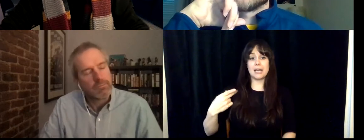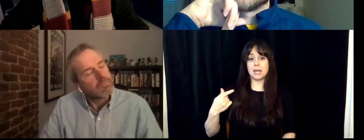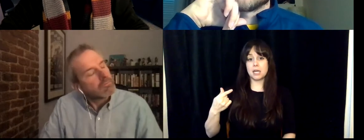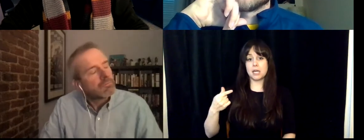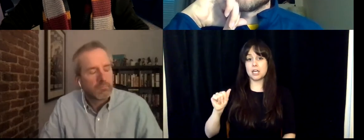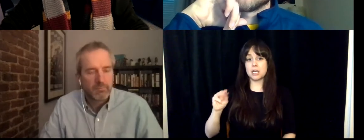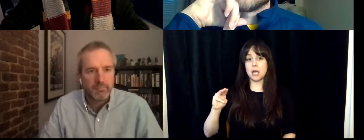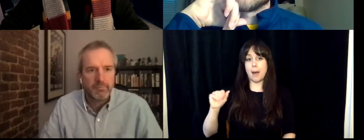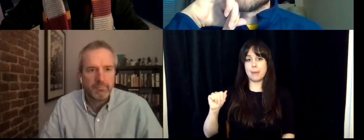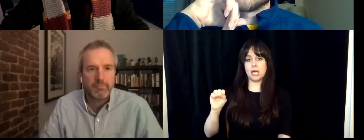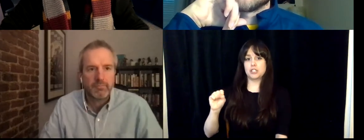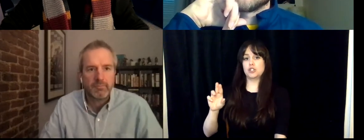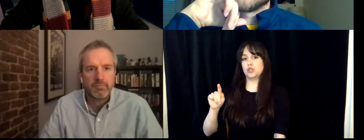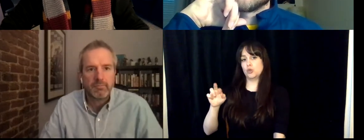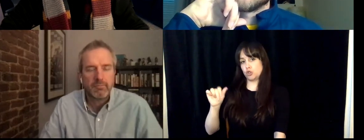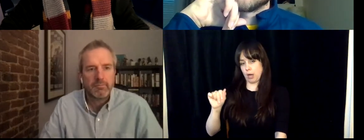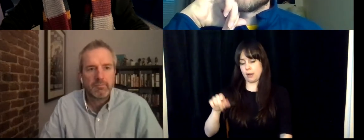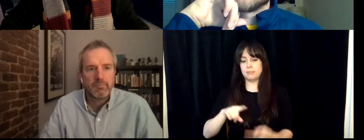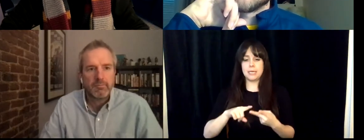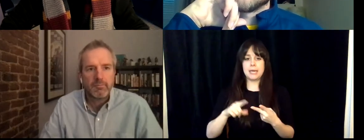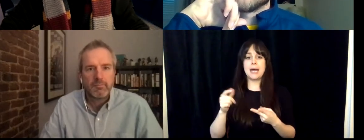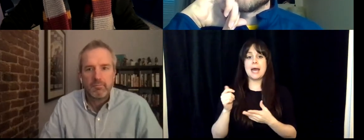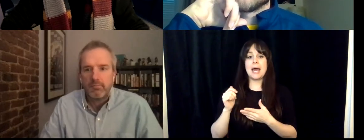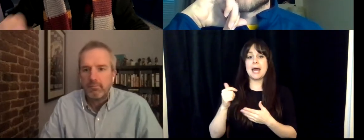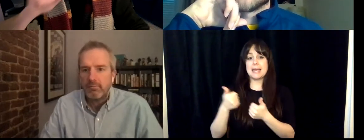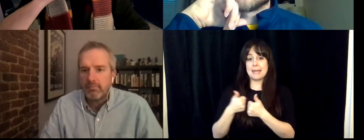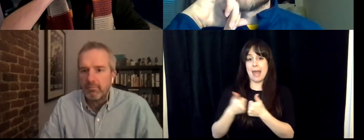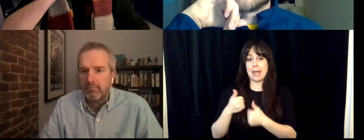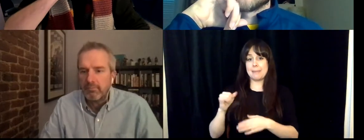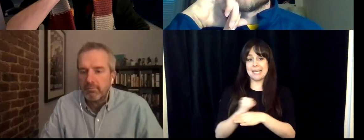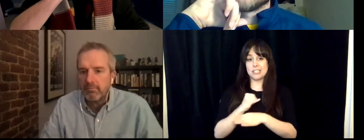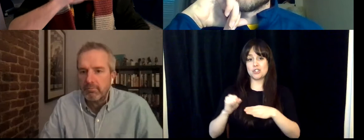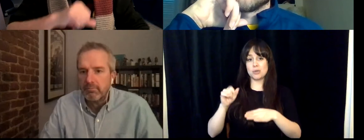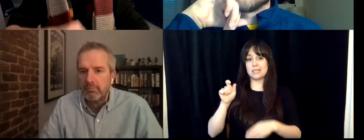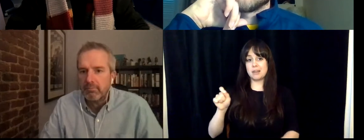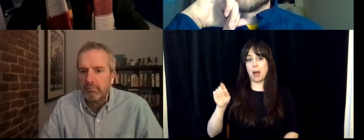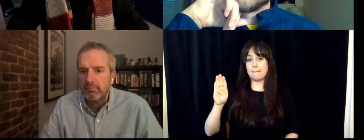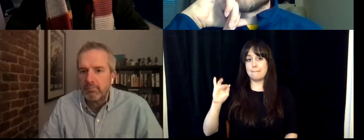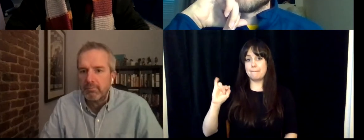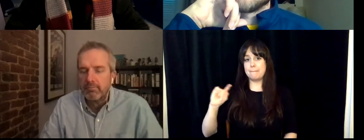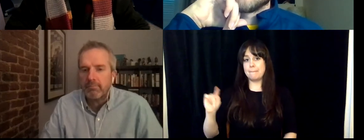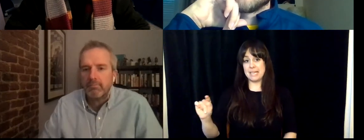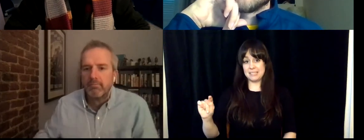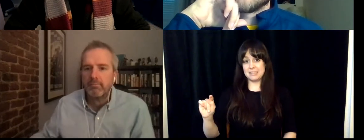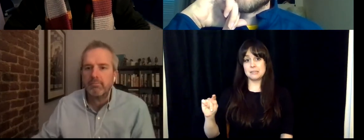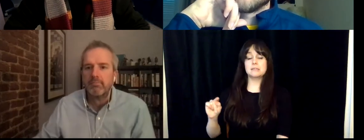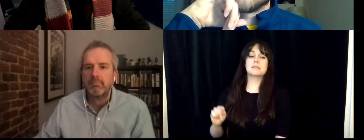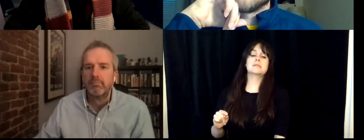called gamesindustry.biz. And again, I'll type these in so it'll be easier to see. There's also